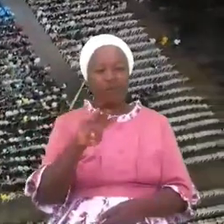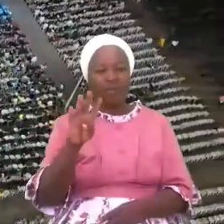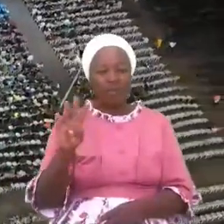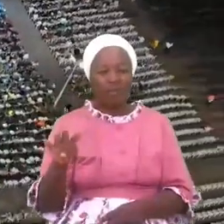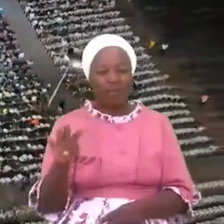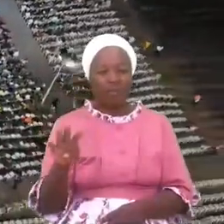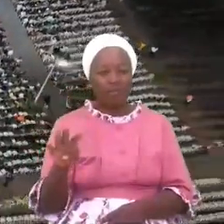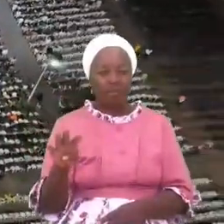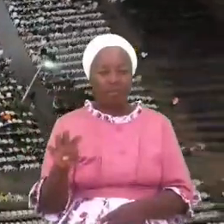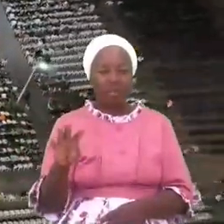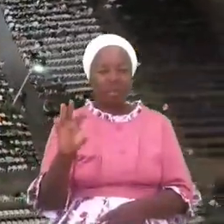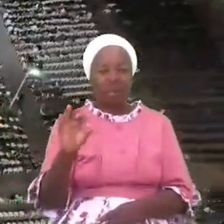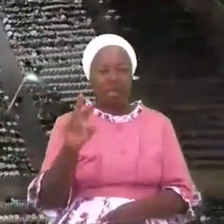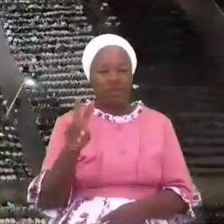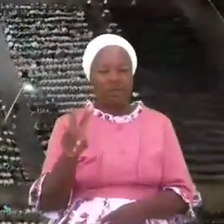+234 9154 449263.